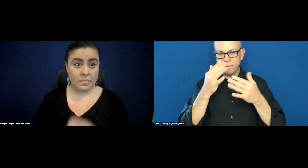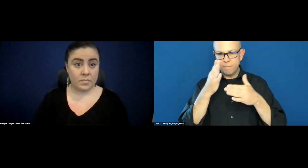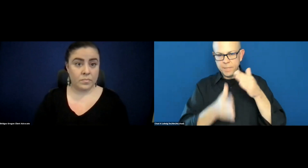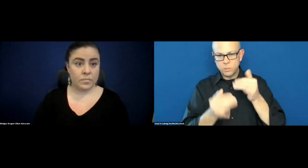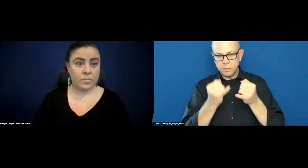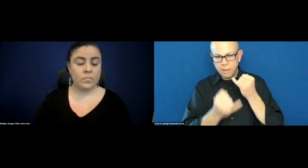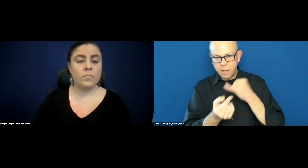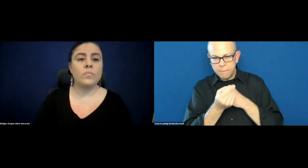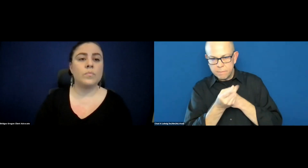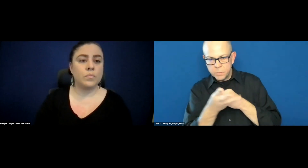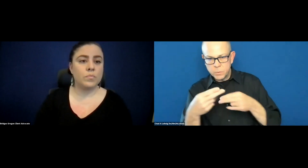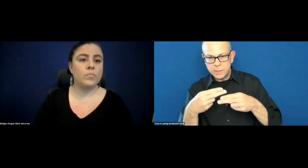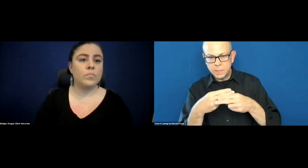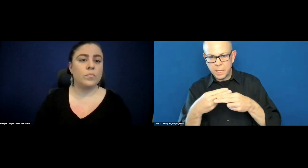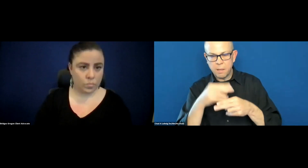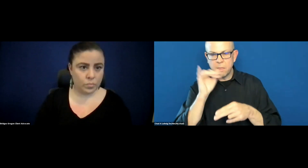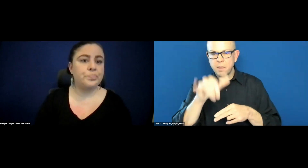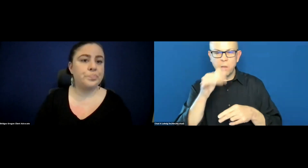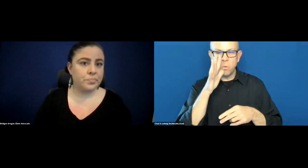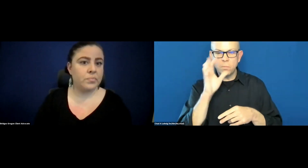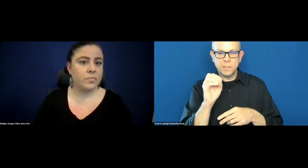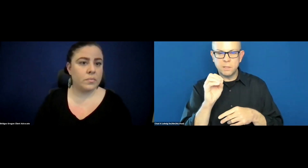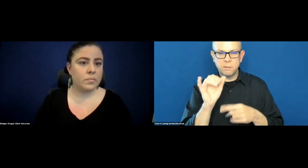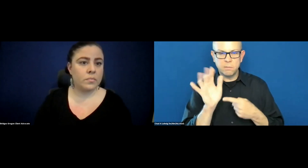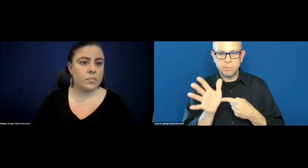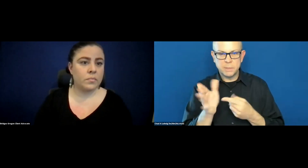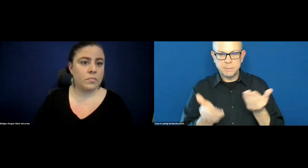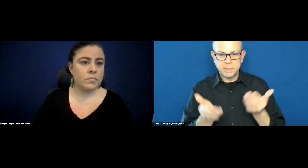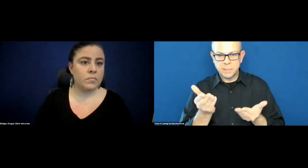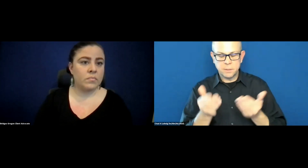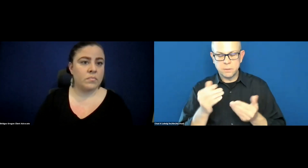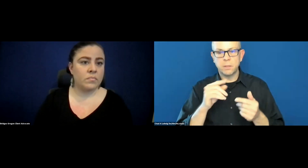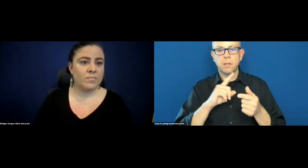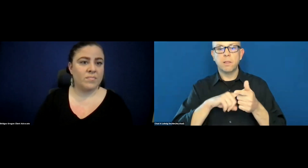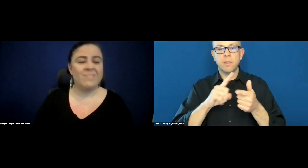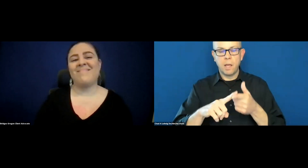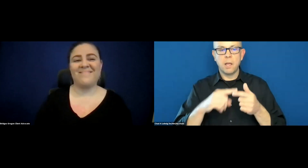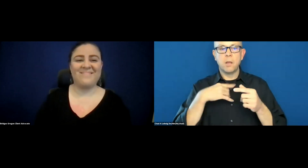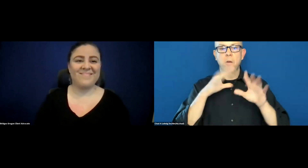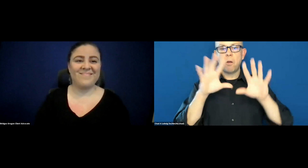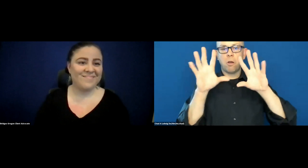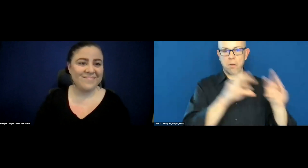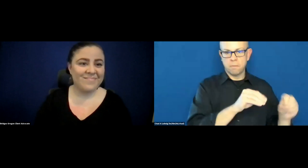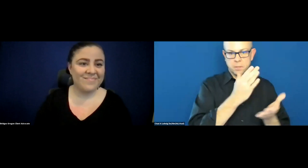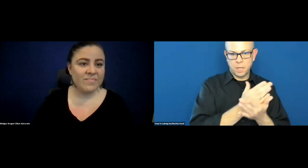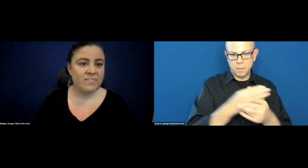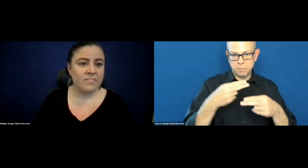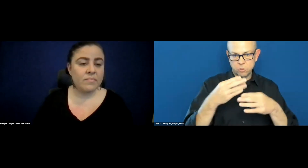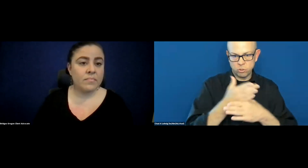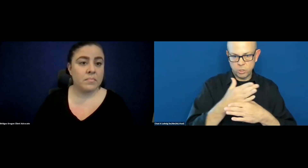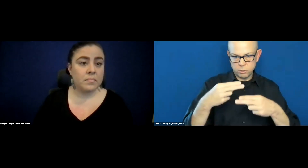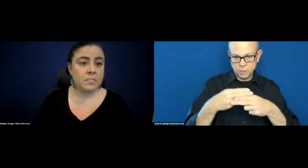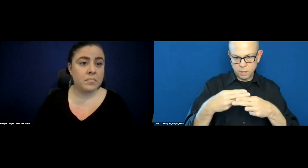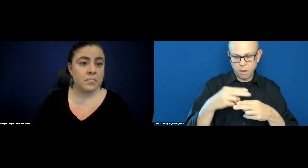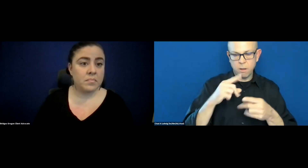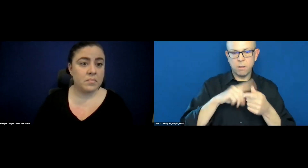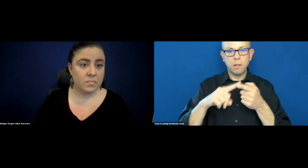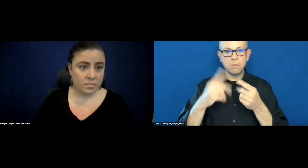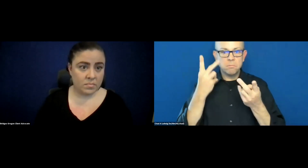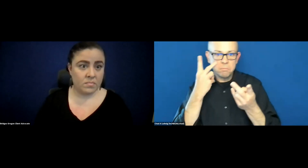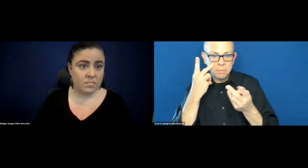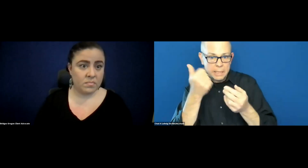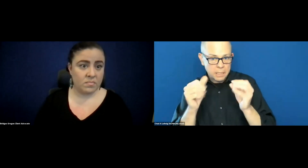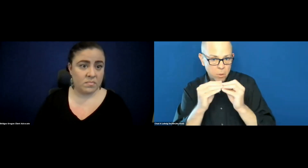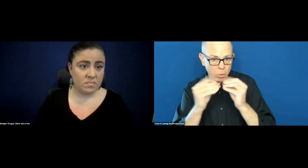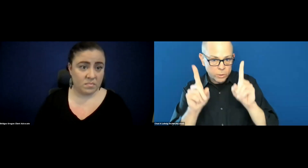I'm going to go ahead and screen share the final few slides again, and that'll probably be like 5 minutes. And then I'm going to go ahead and turn the